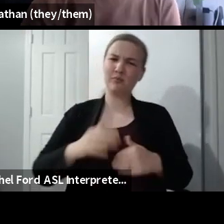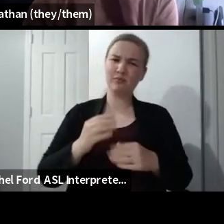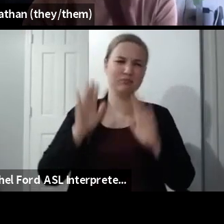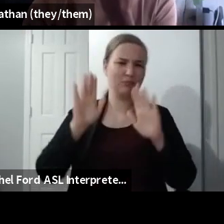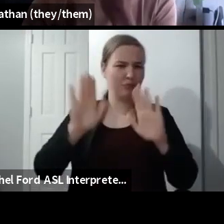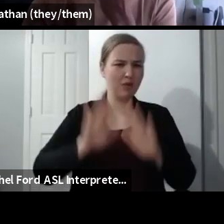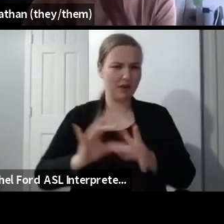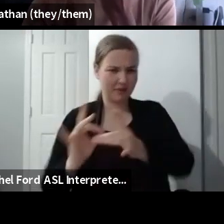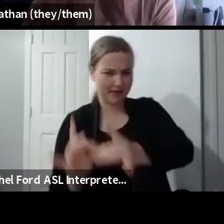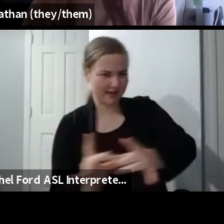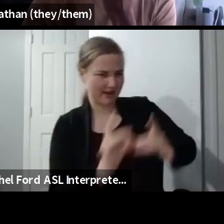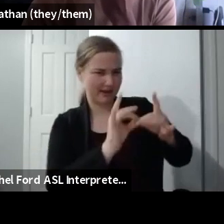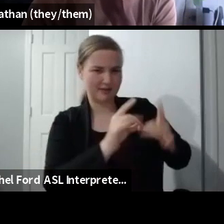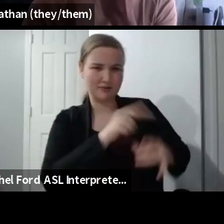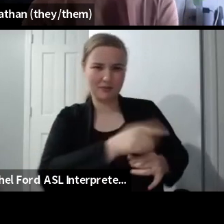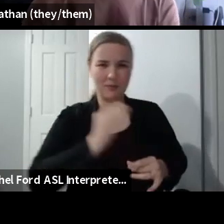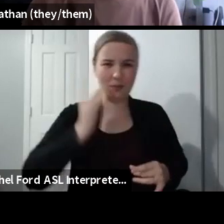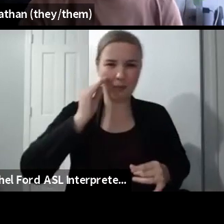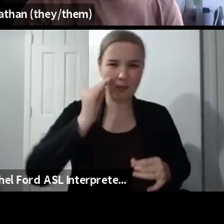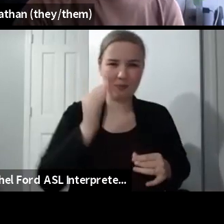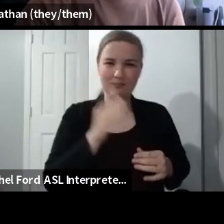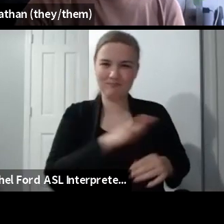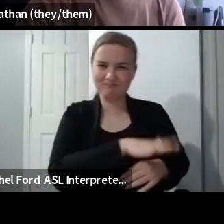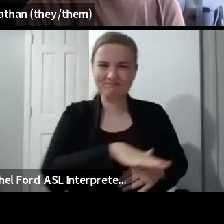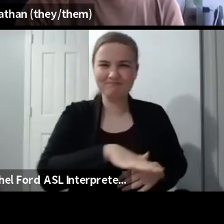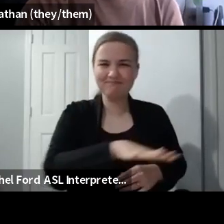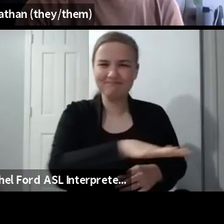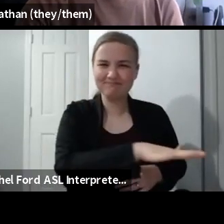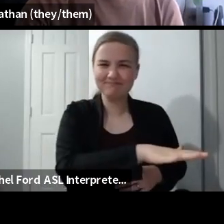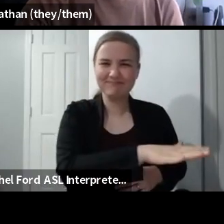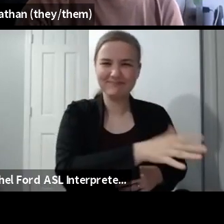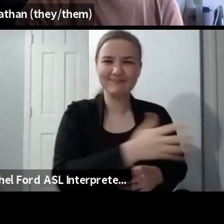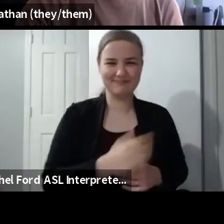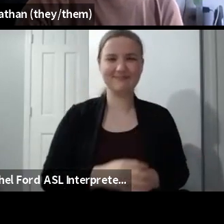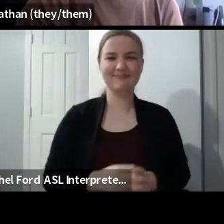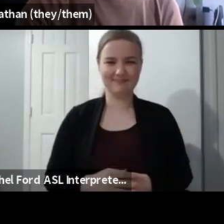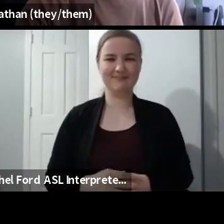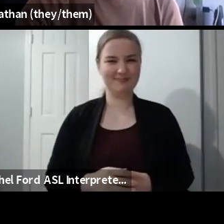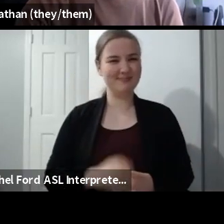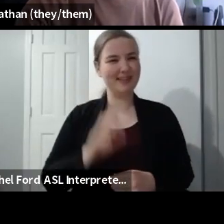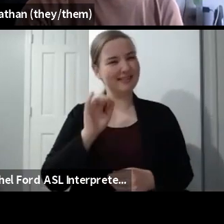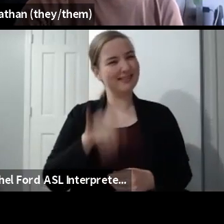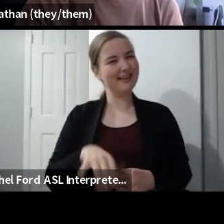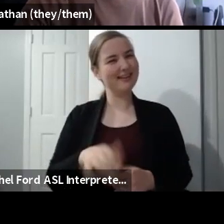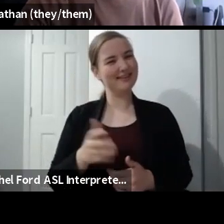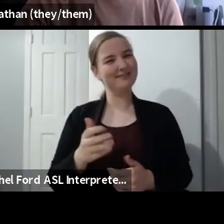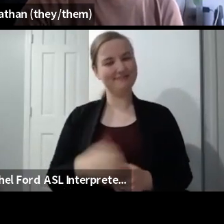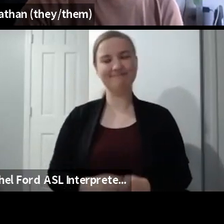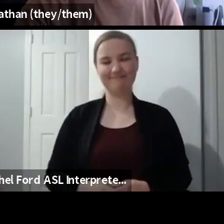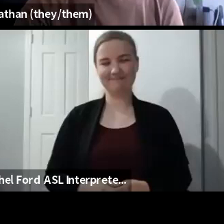again. So I'm excited about that. And to Thanks. See where there are some parallels. Yeah.